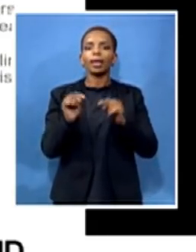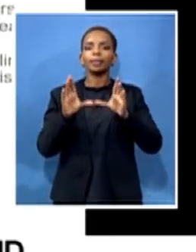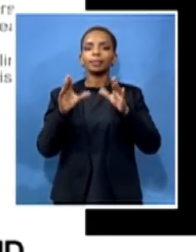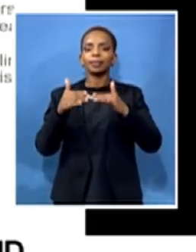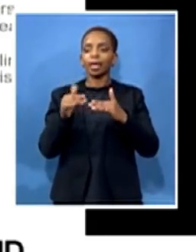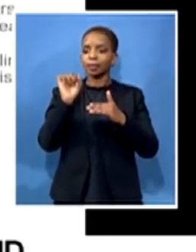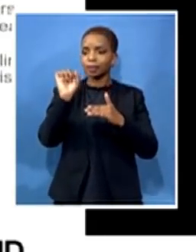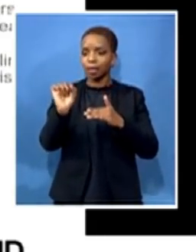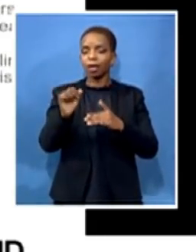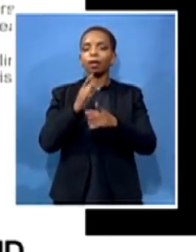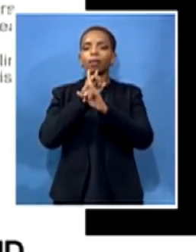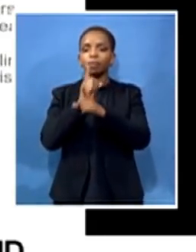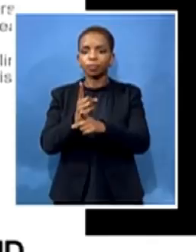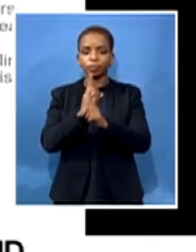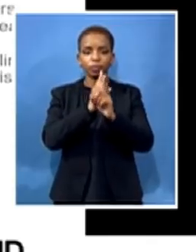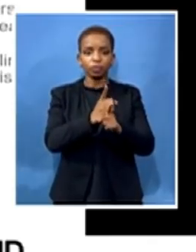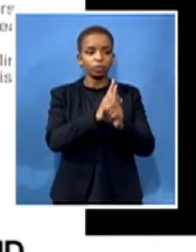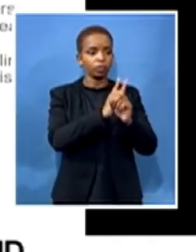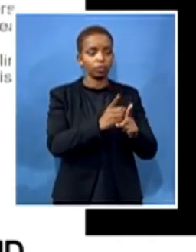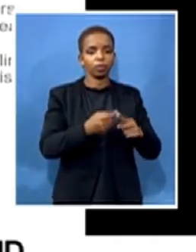this lockdown.